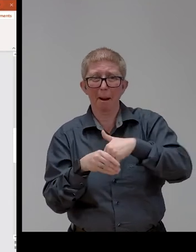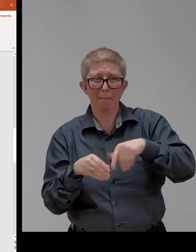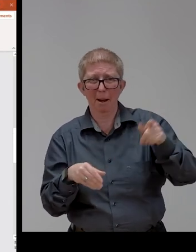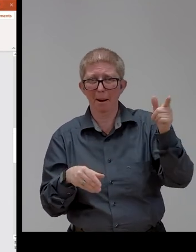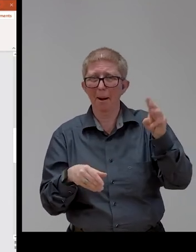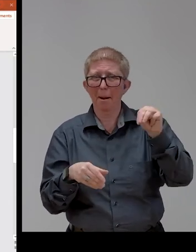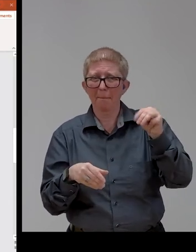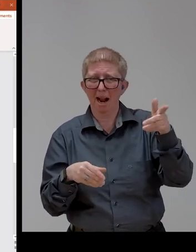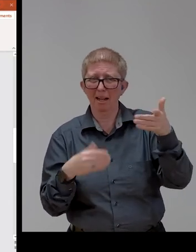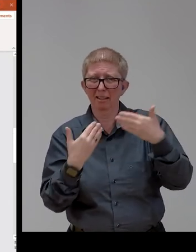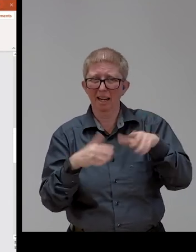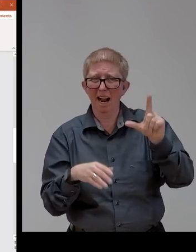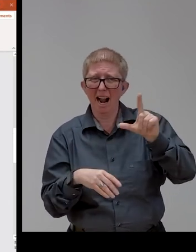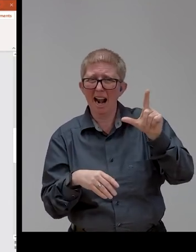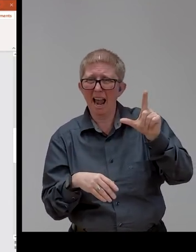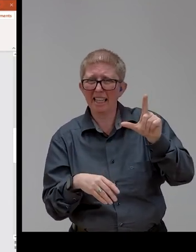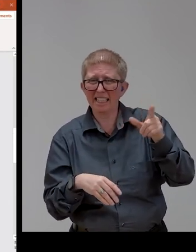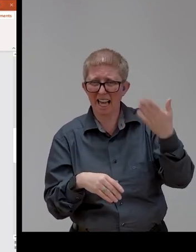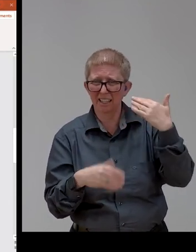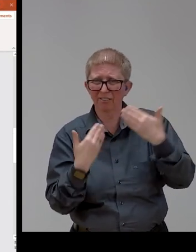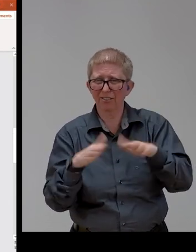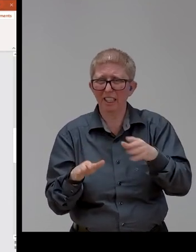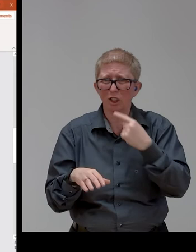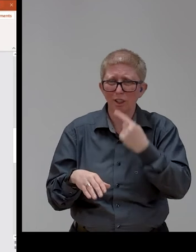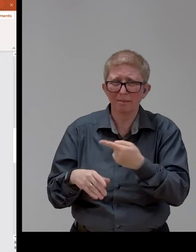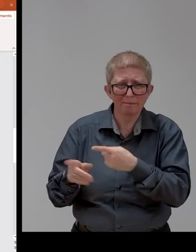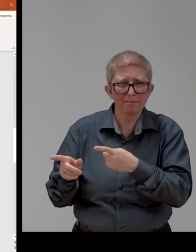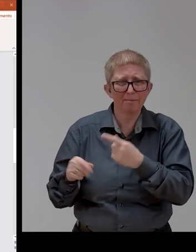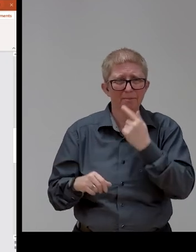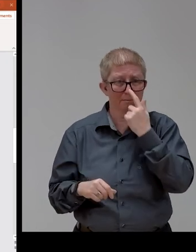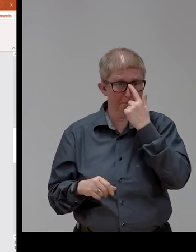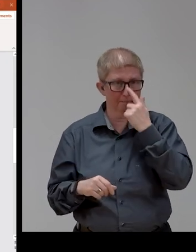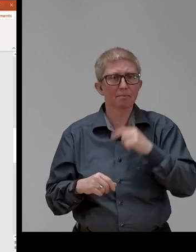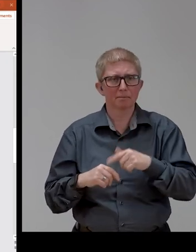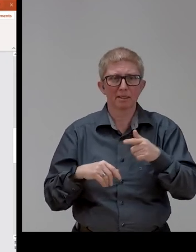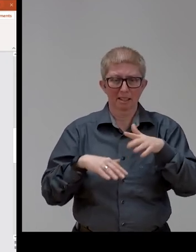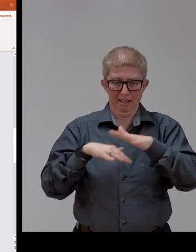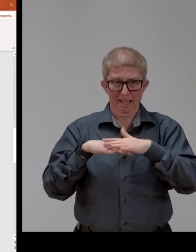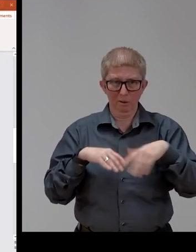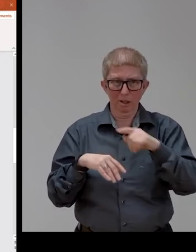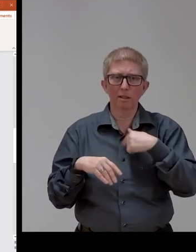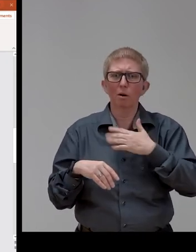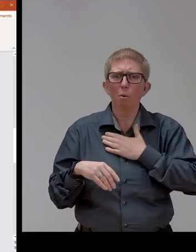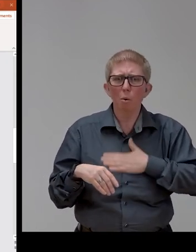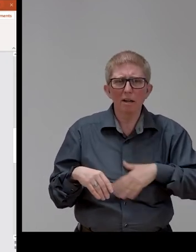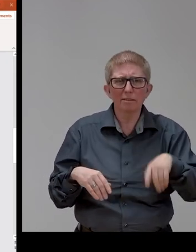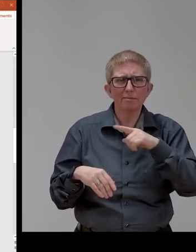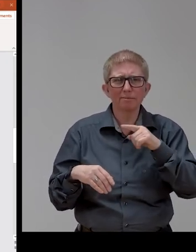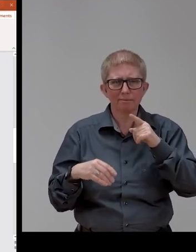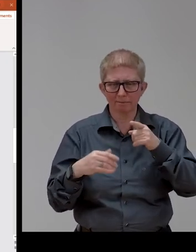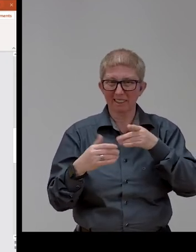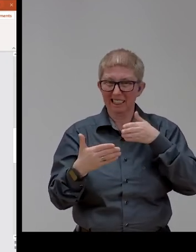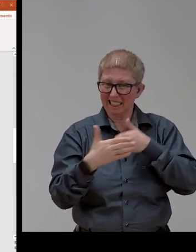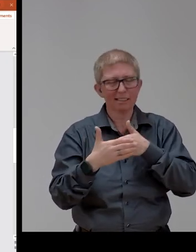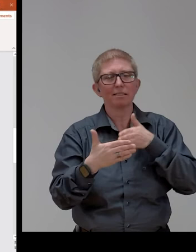Leticia. We are a network of foundations working on breaking the barriers for people with disabilities. So we meet on a